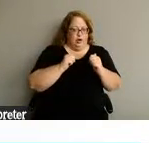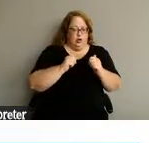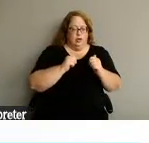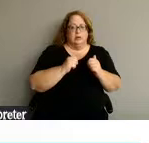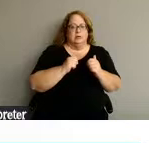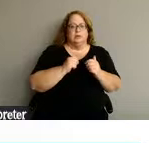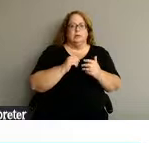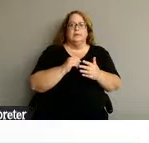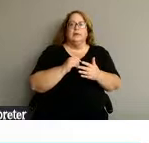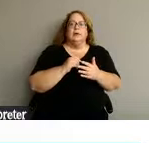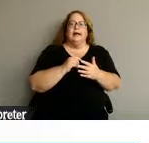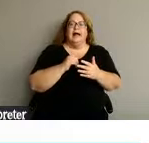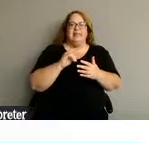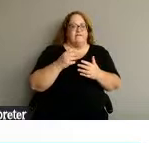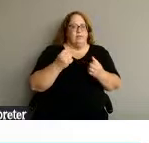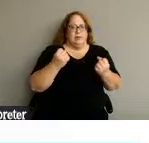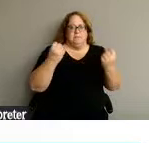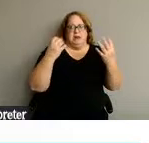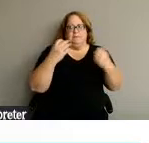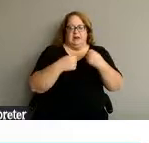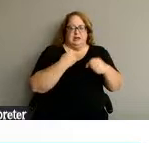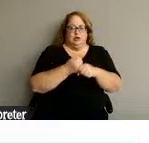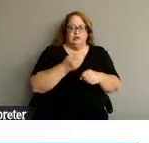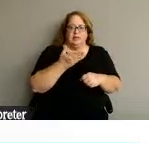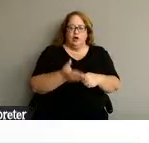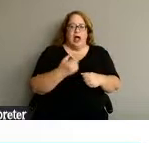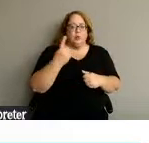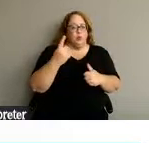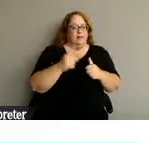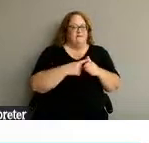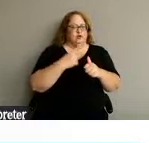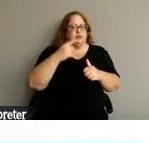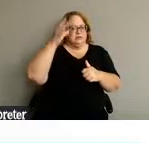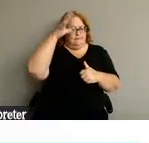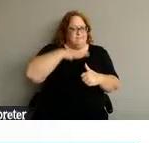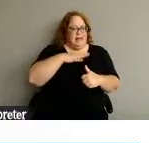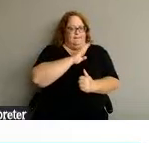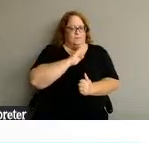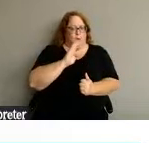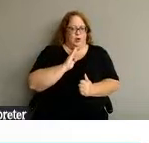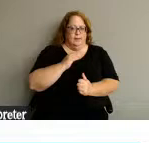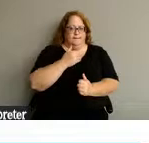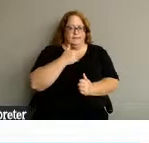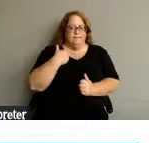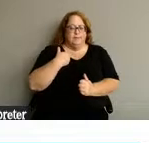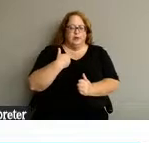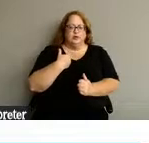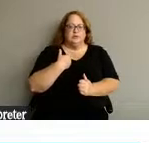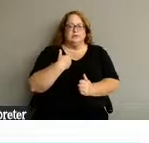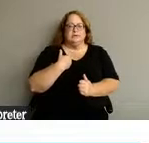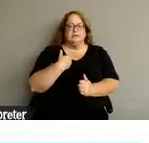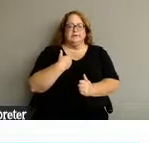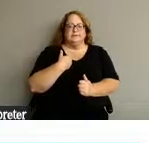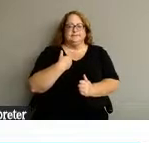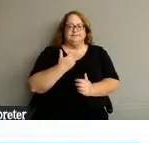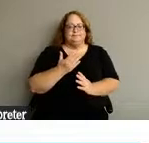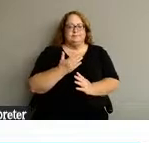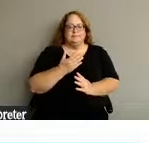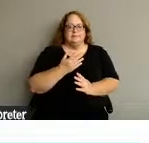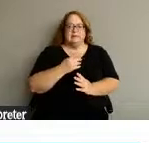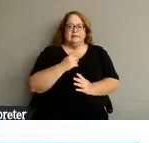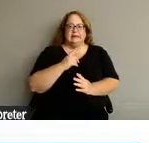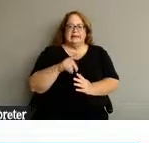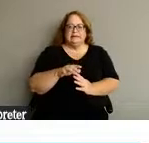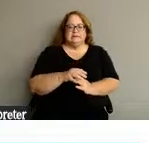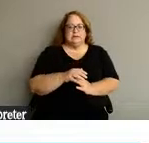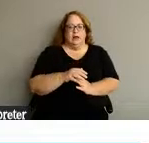been around for years. I was one of the first male board members ever for the organization. And it's a